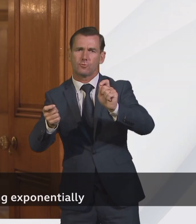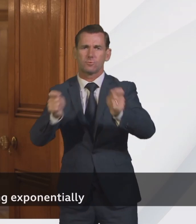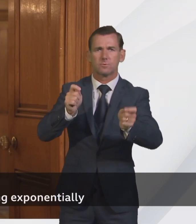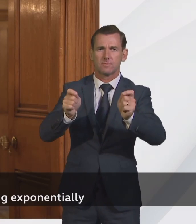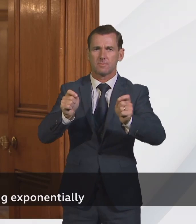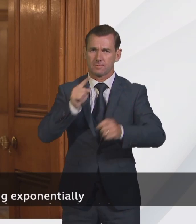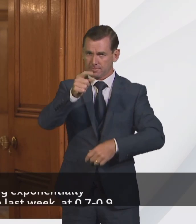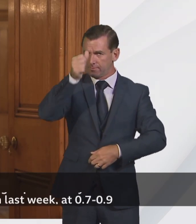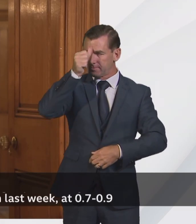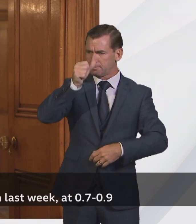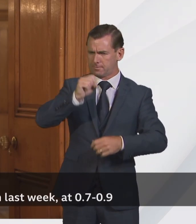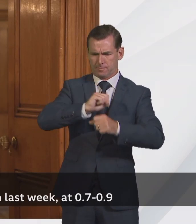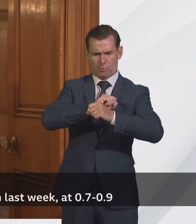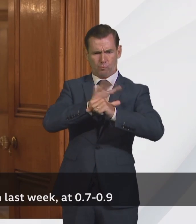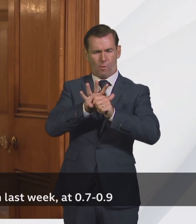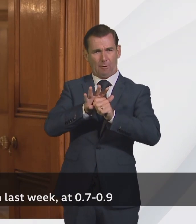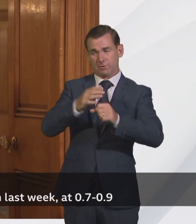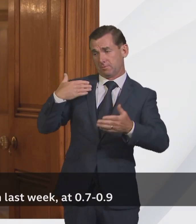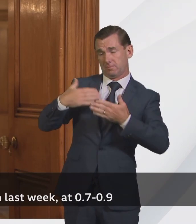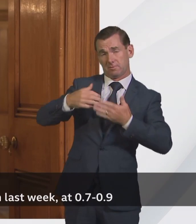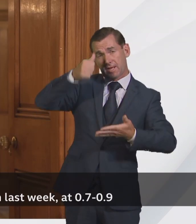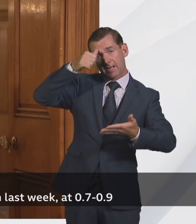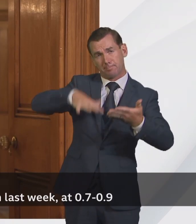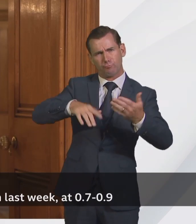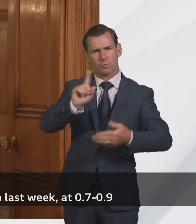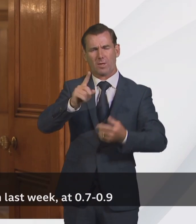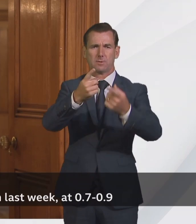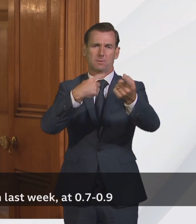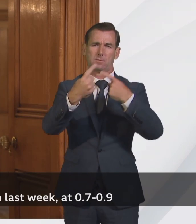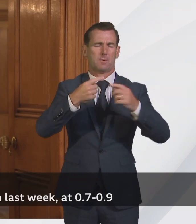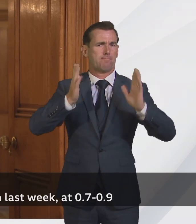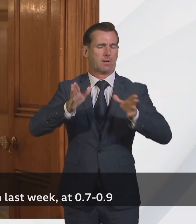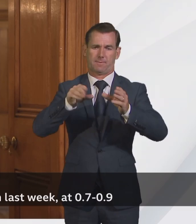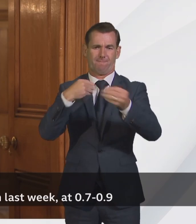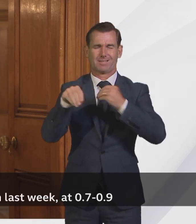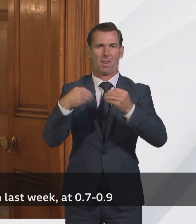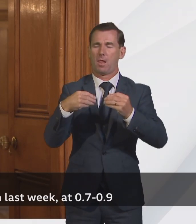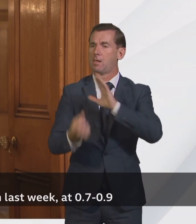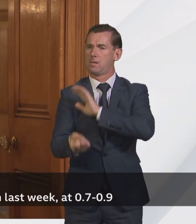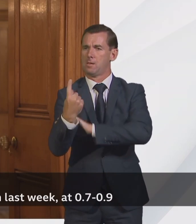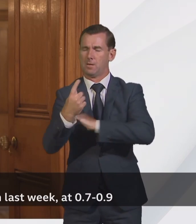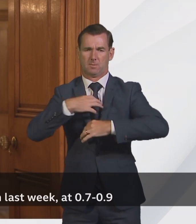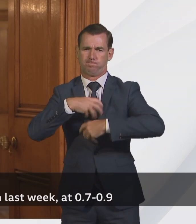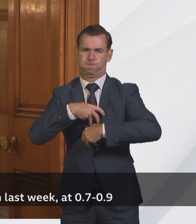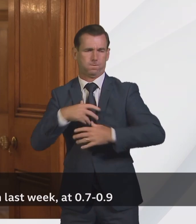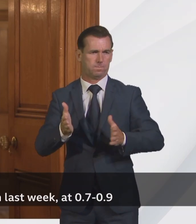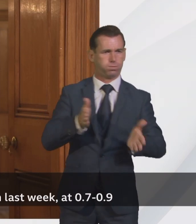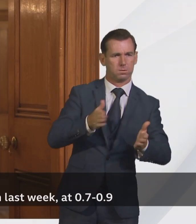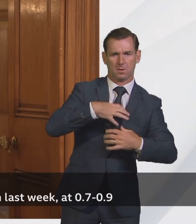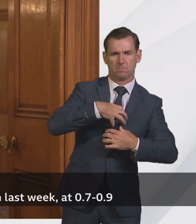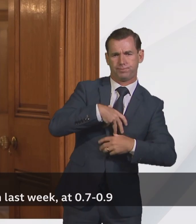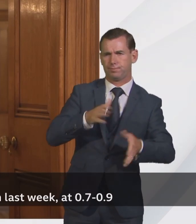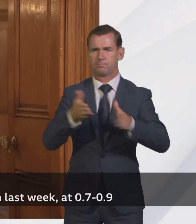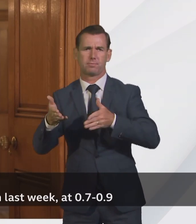thing, it's the absolute importance of being flexible and adaptable when we have to be.